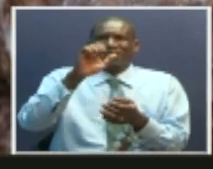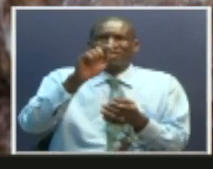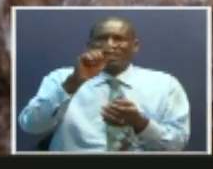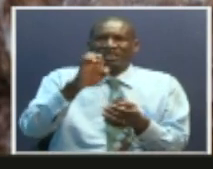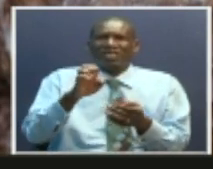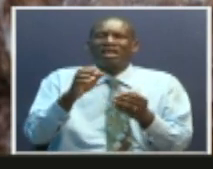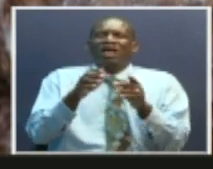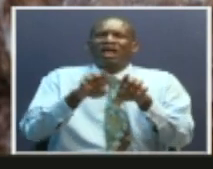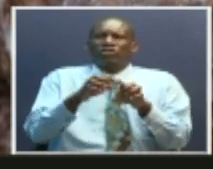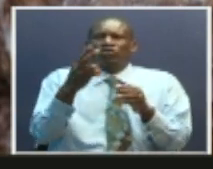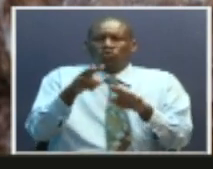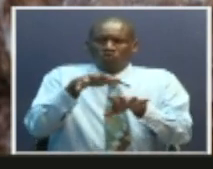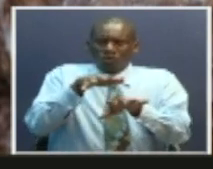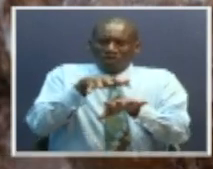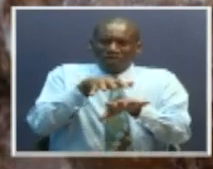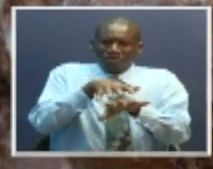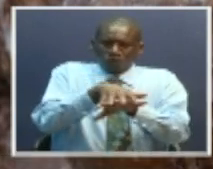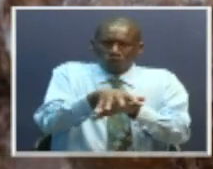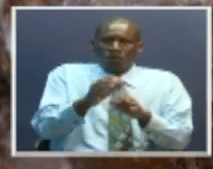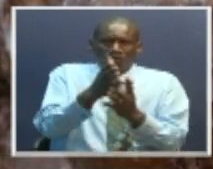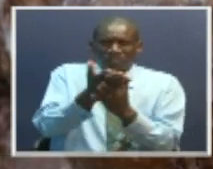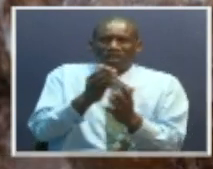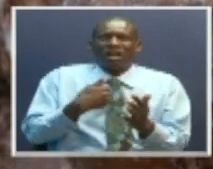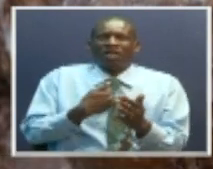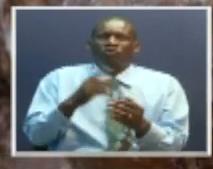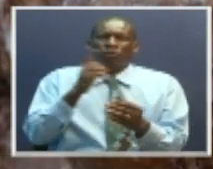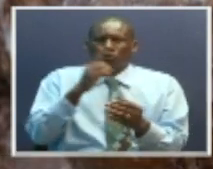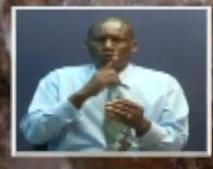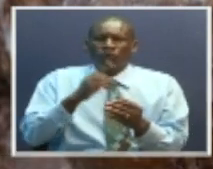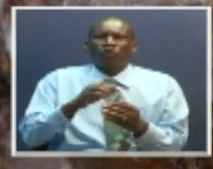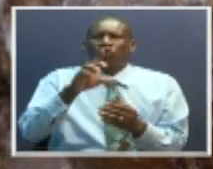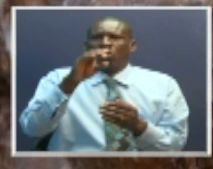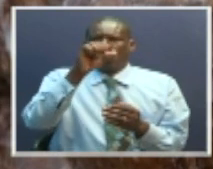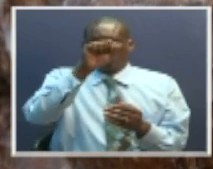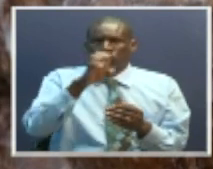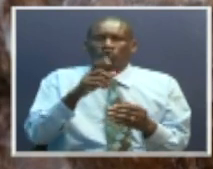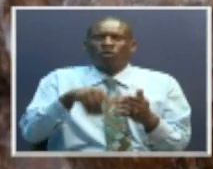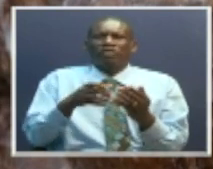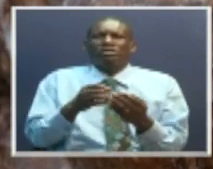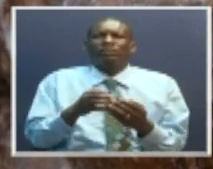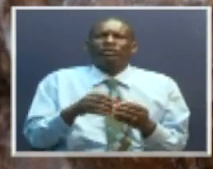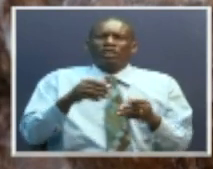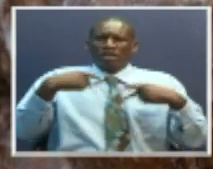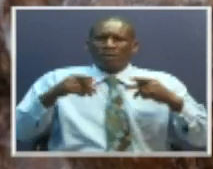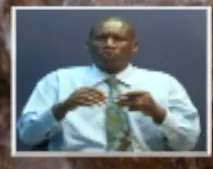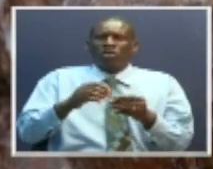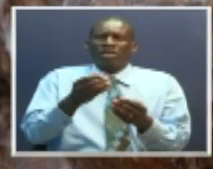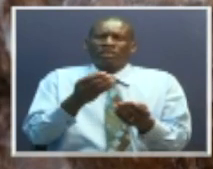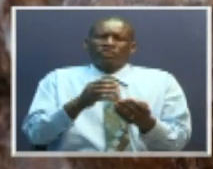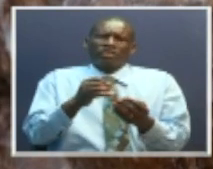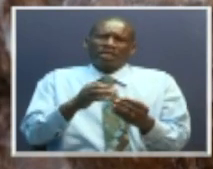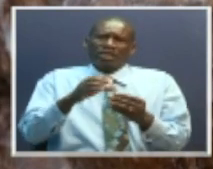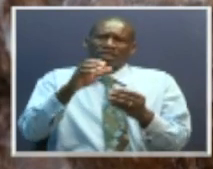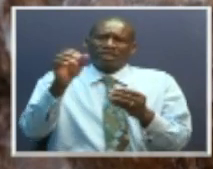cassava roots can contain a fatal dose. So what are the symptoms of cyanide poisoning? In humans, the clinical signs of acute